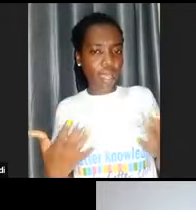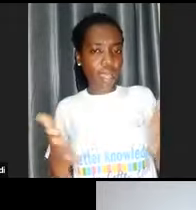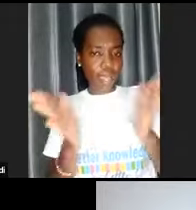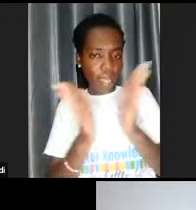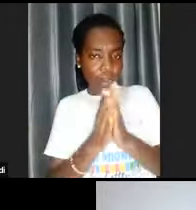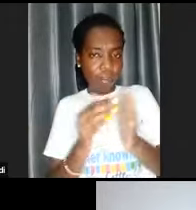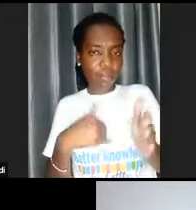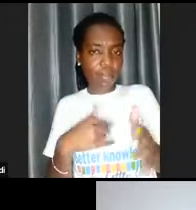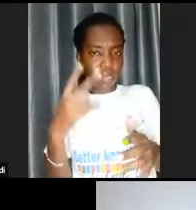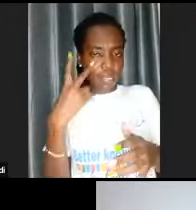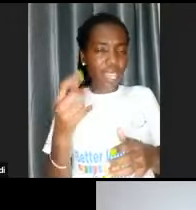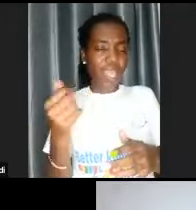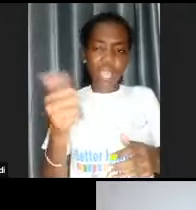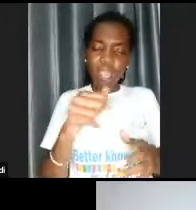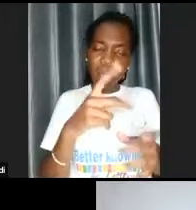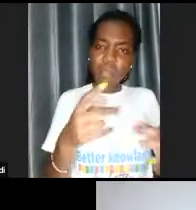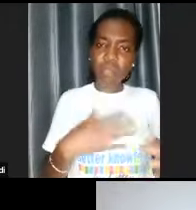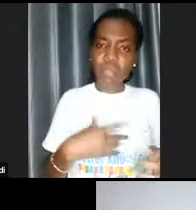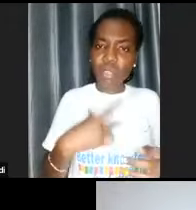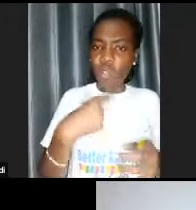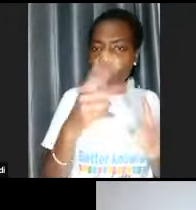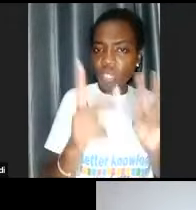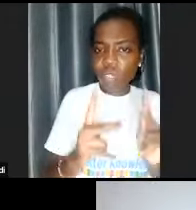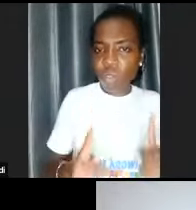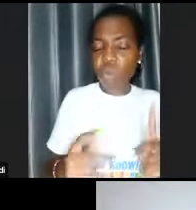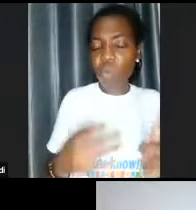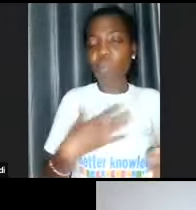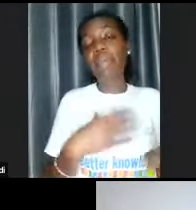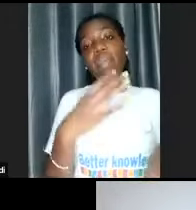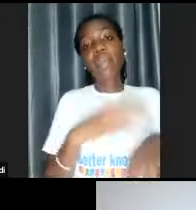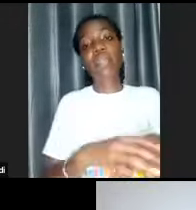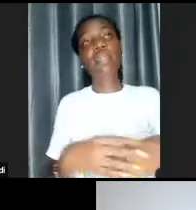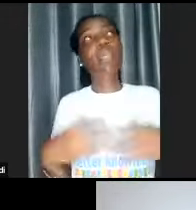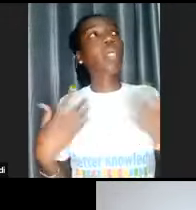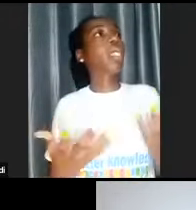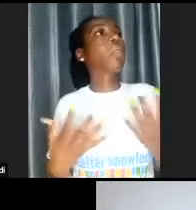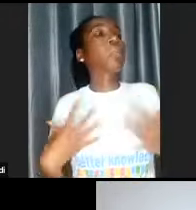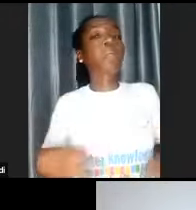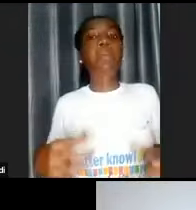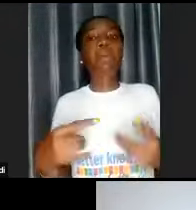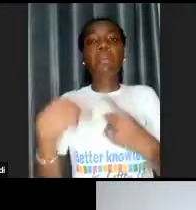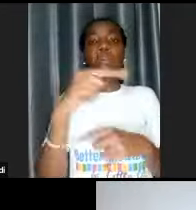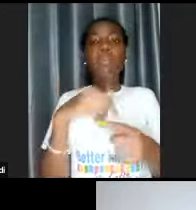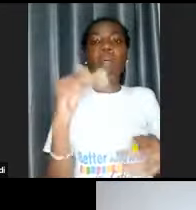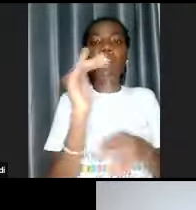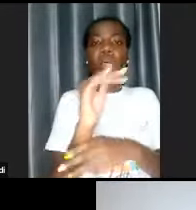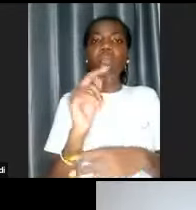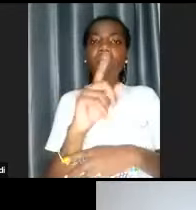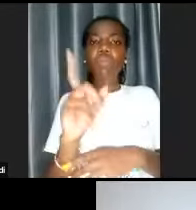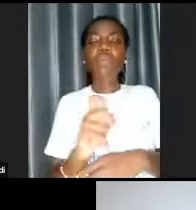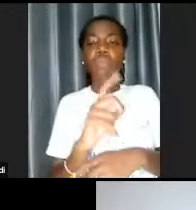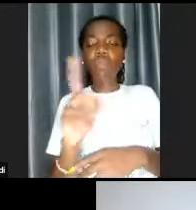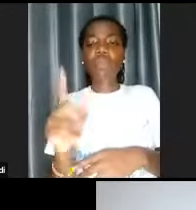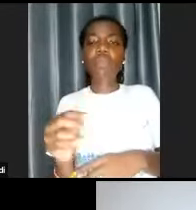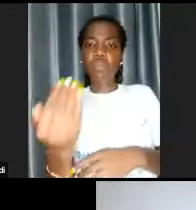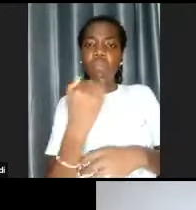Kisumu, I find myself drunkards surrounding me, asking me questions. And I don't know them. They are just